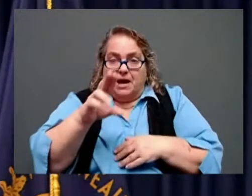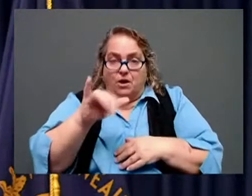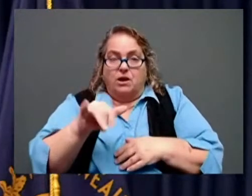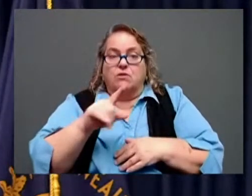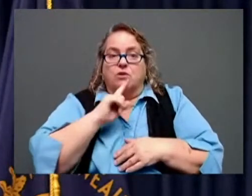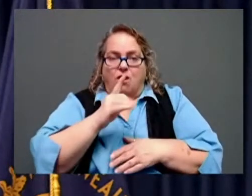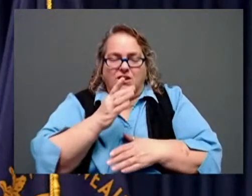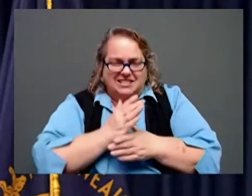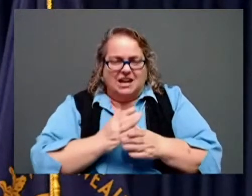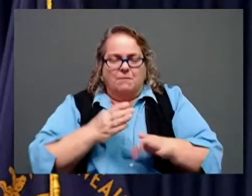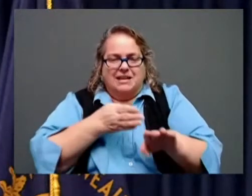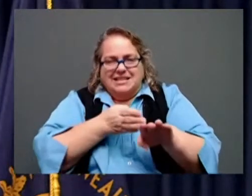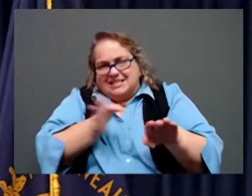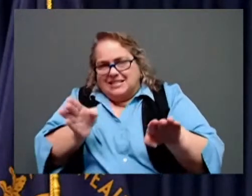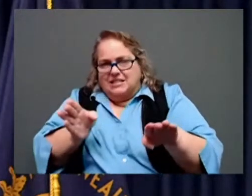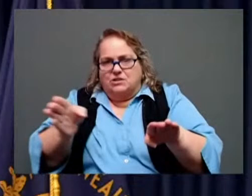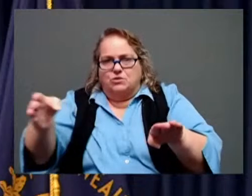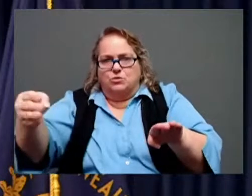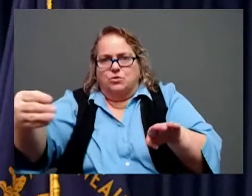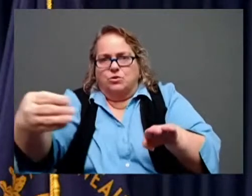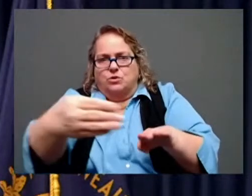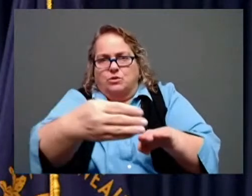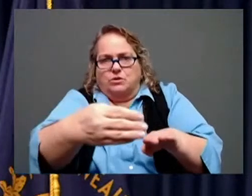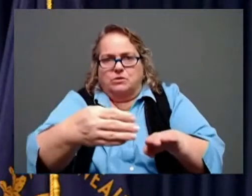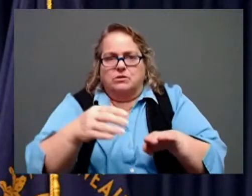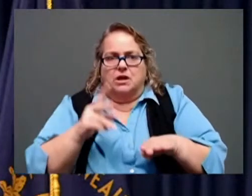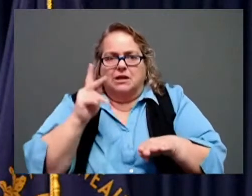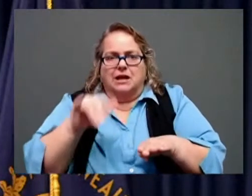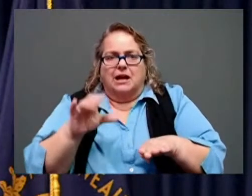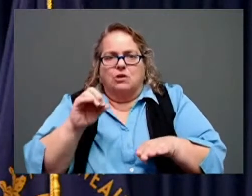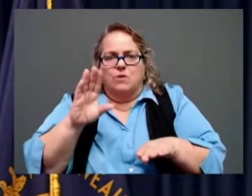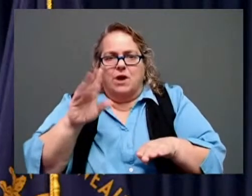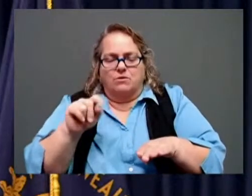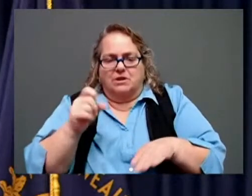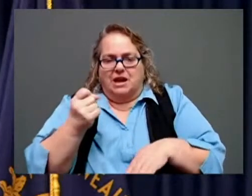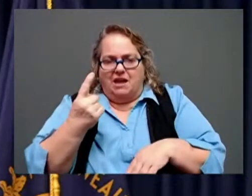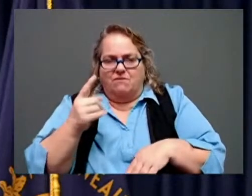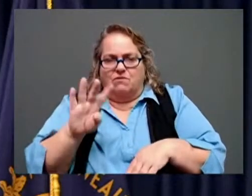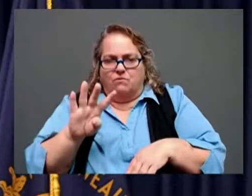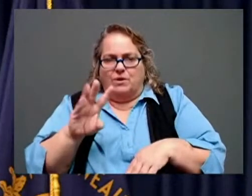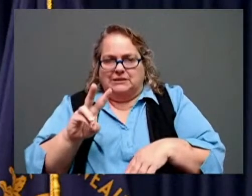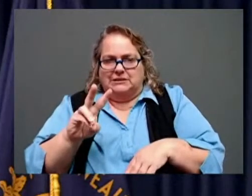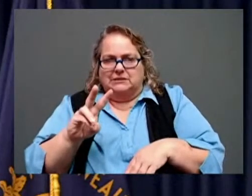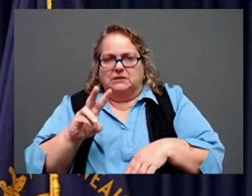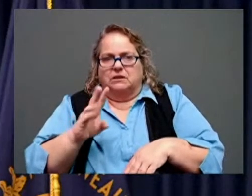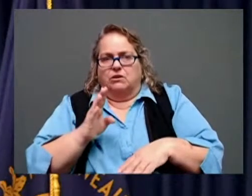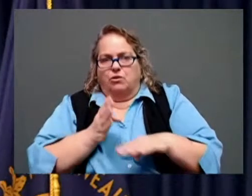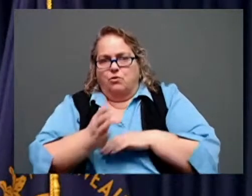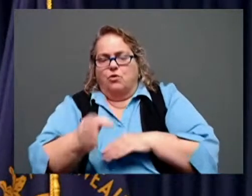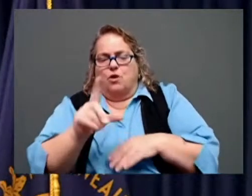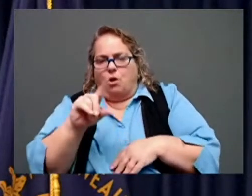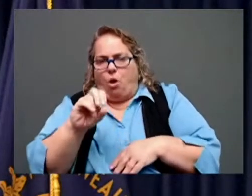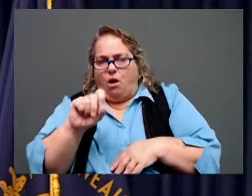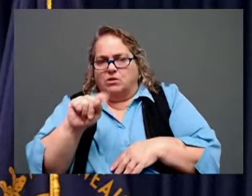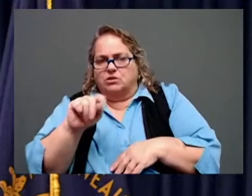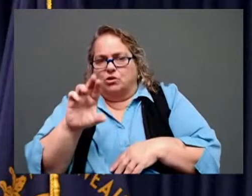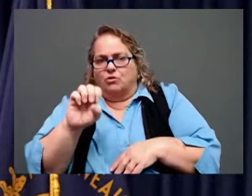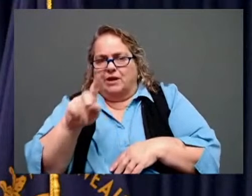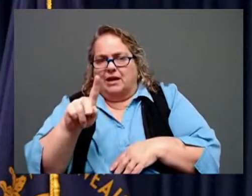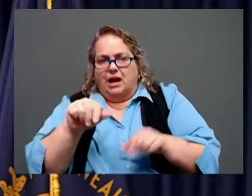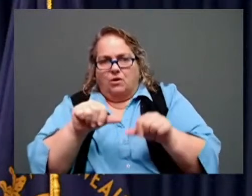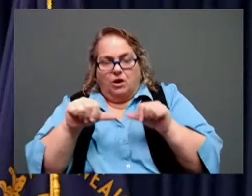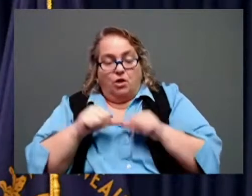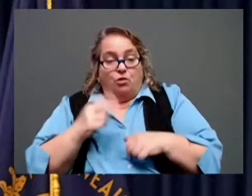The lone exception is Kentucky Route 1146, which runs through the Lost Creek area. 13 crews from